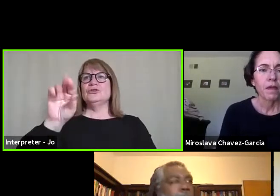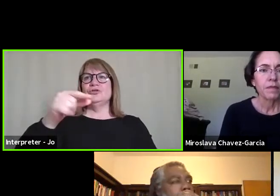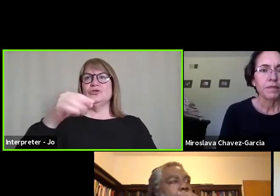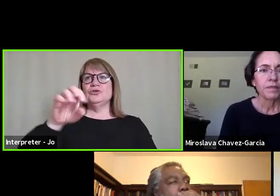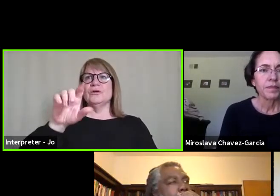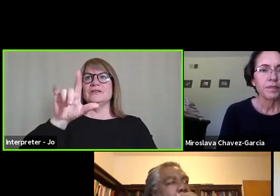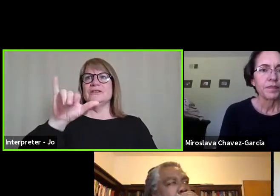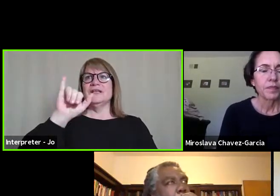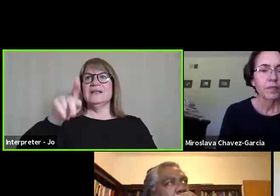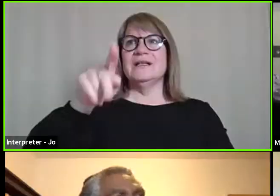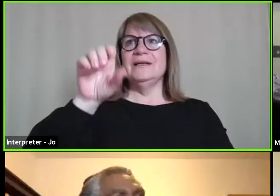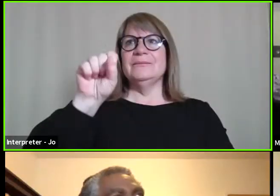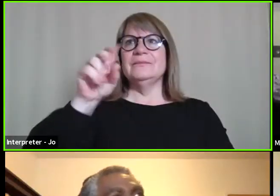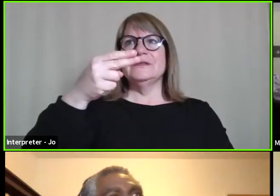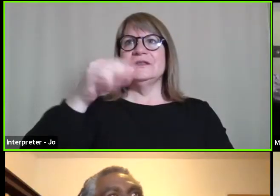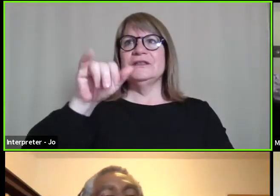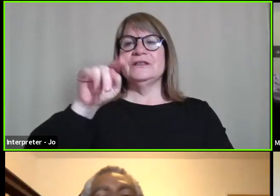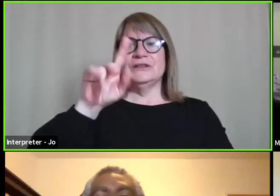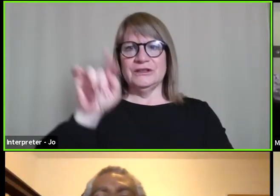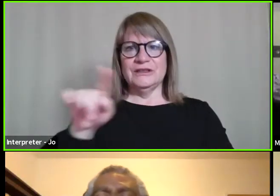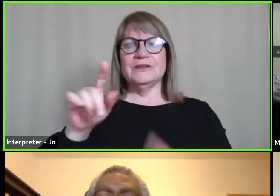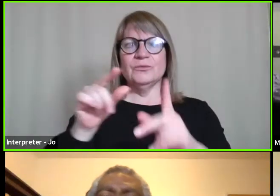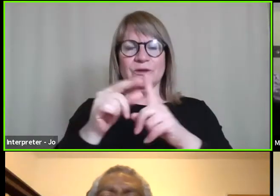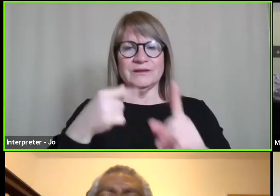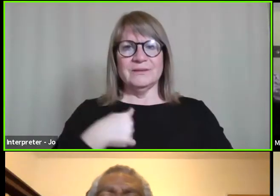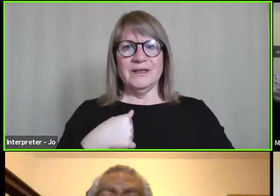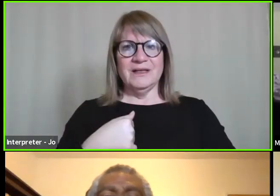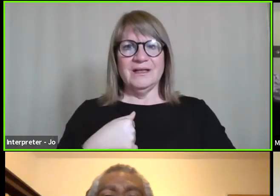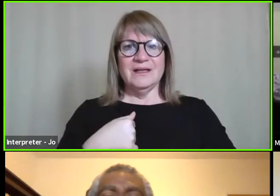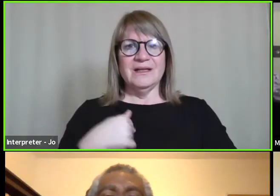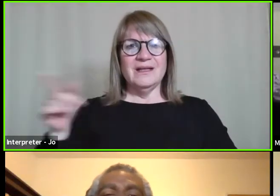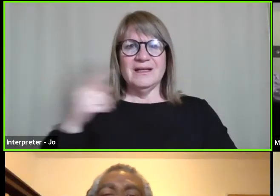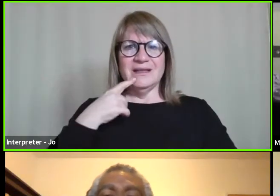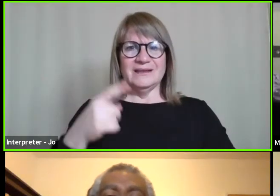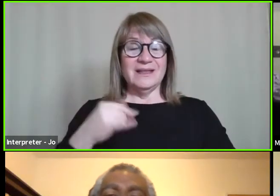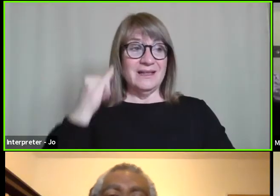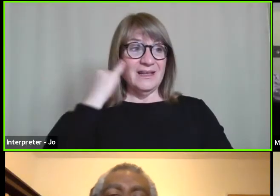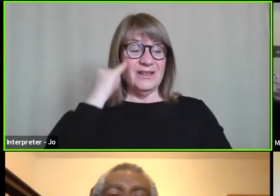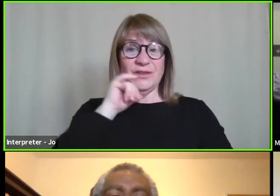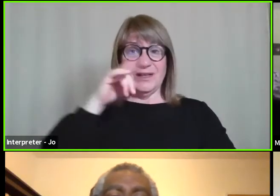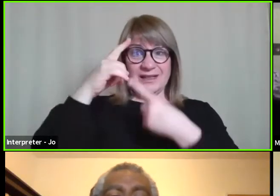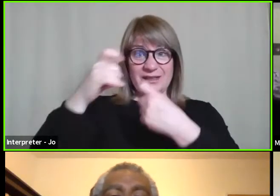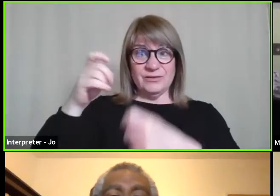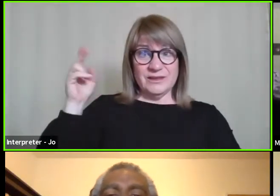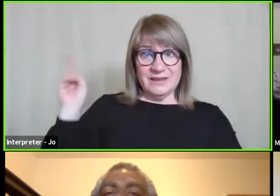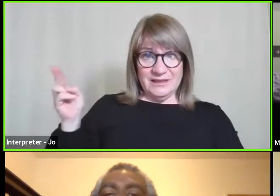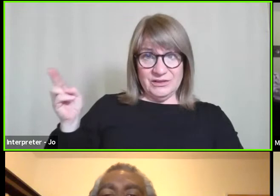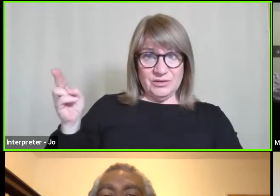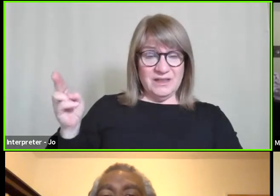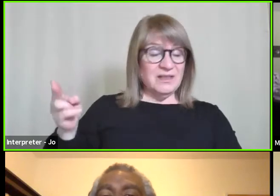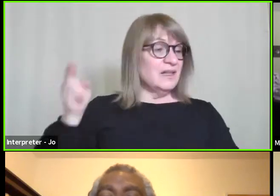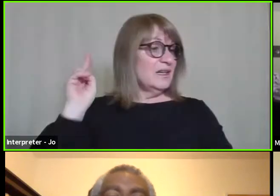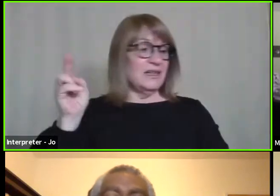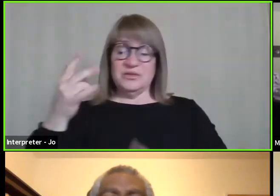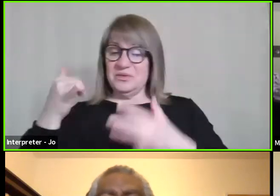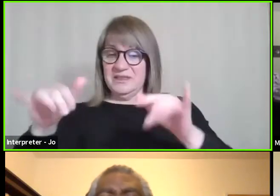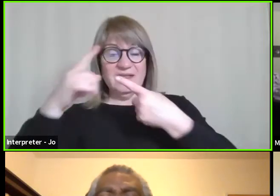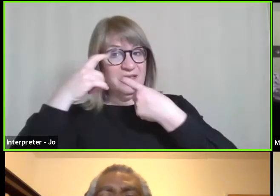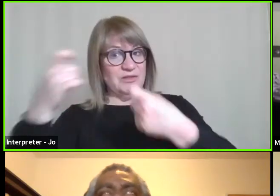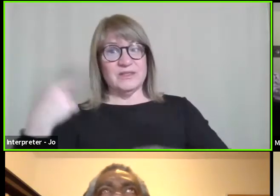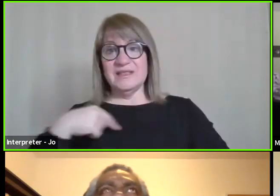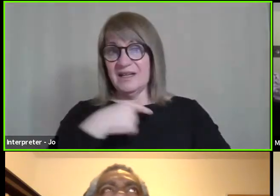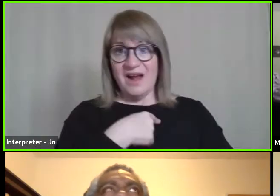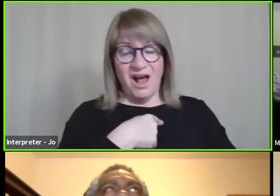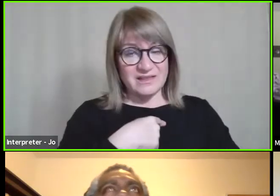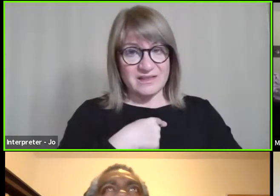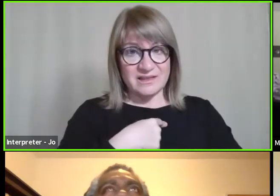me excuse me that even if we're not interested in history history is very interested in us and